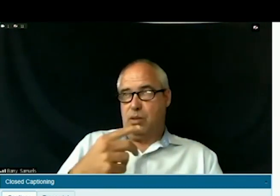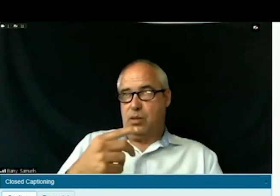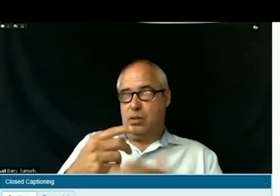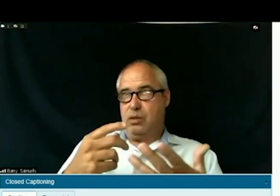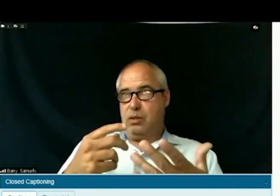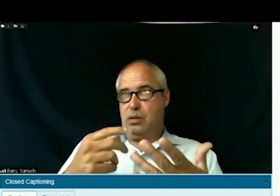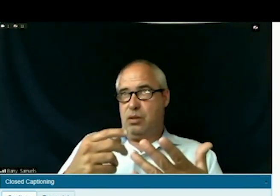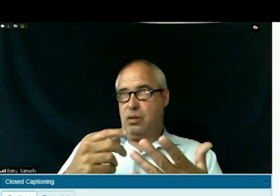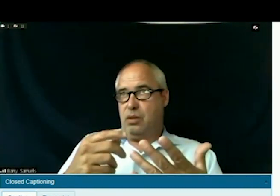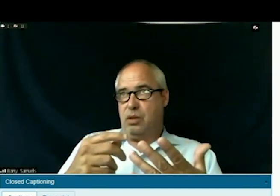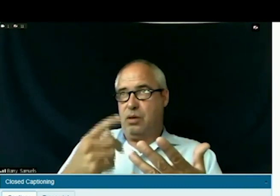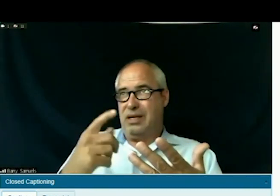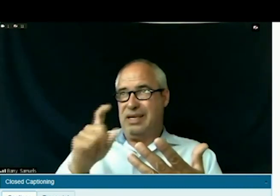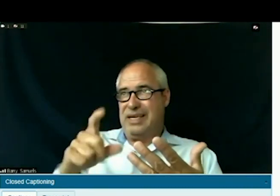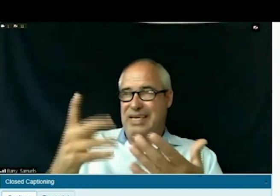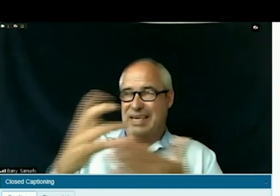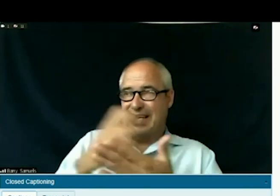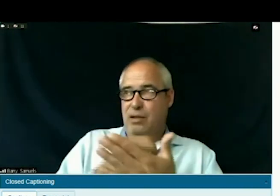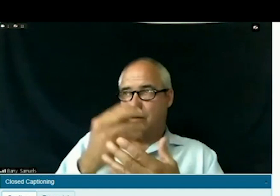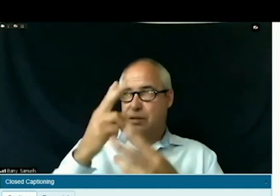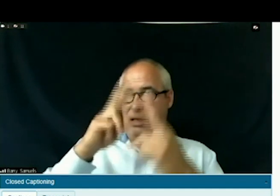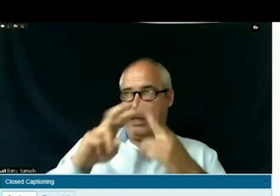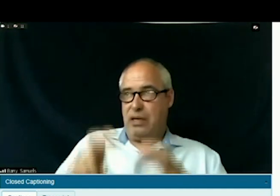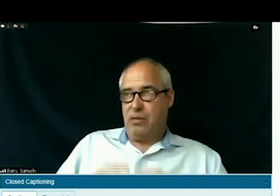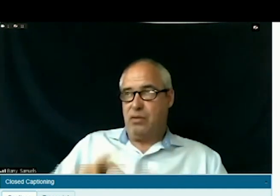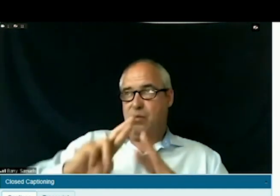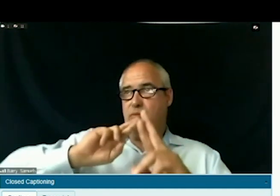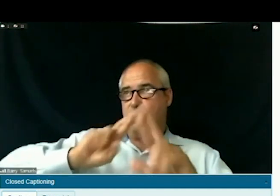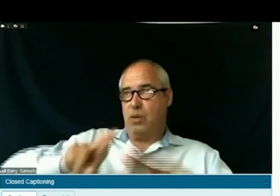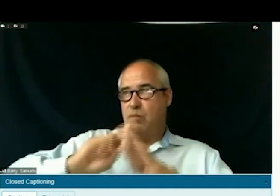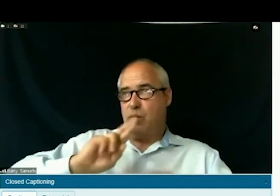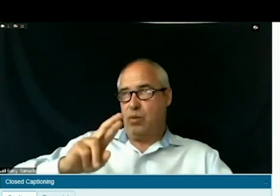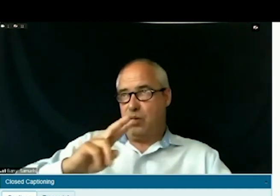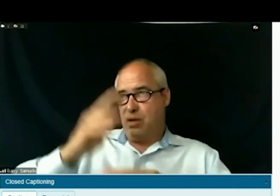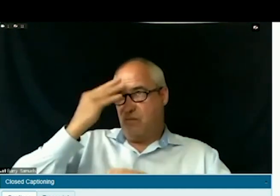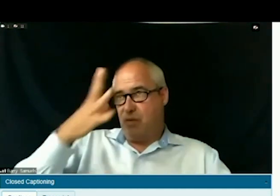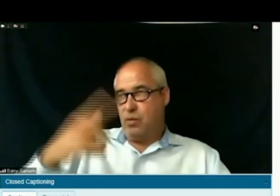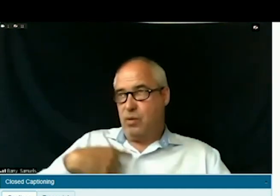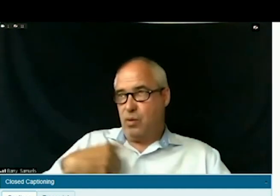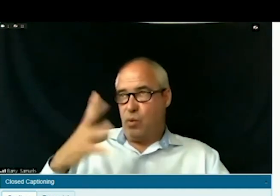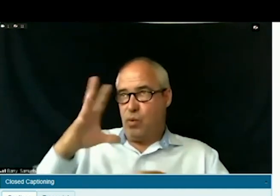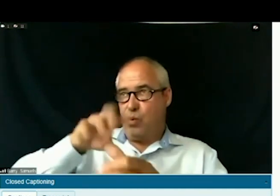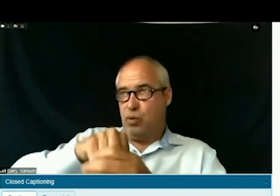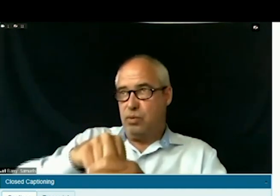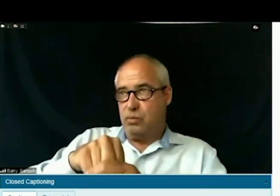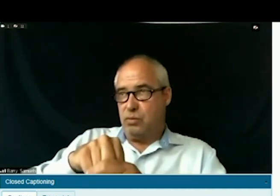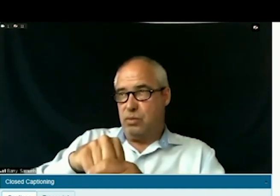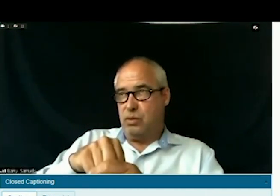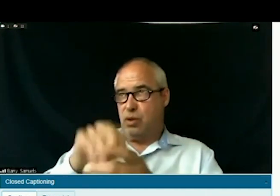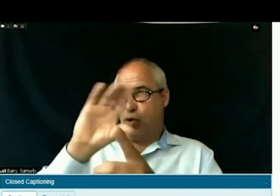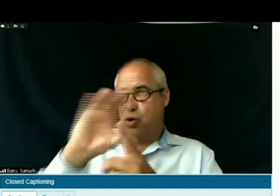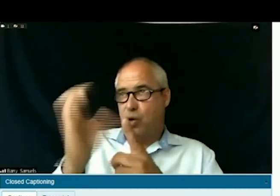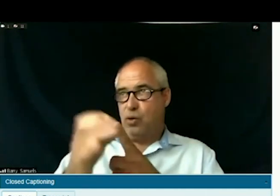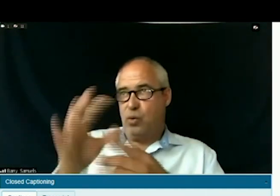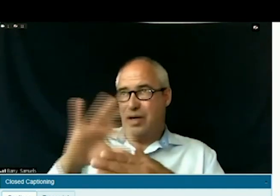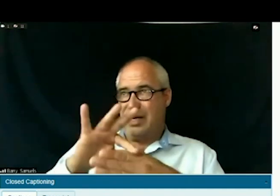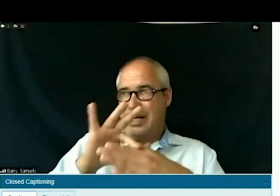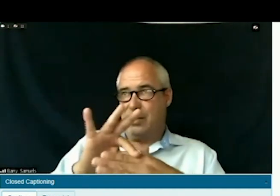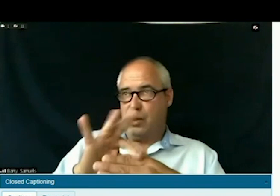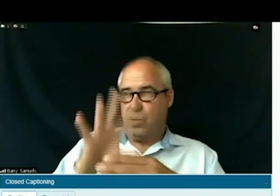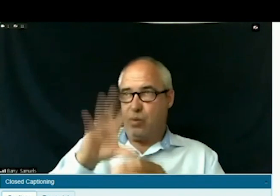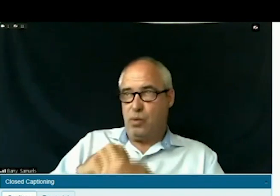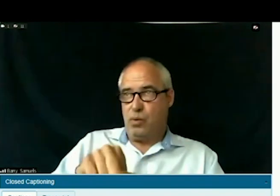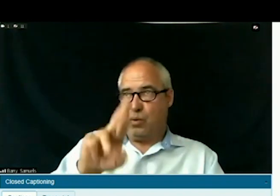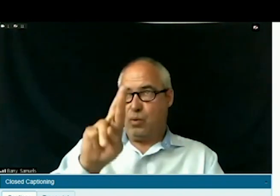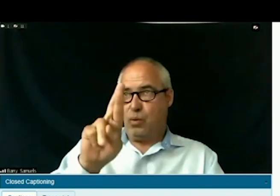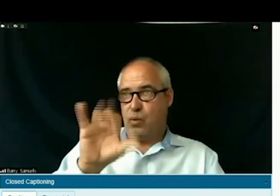we have to collect, analyze, and report data that's inclusive of the cultural context, including race, ethnicity,